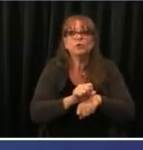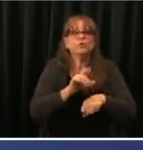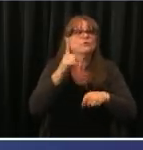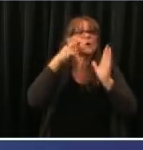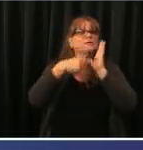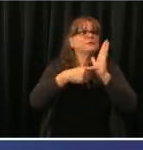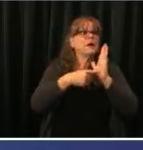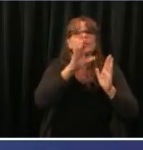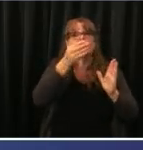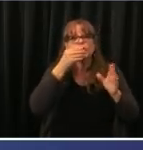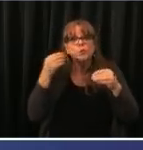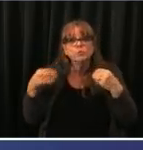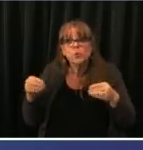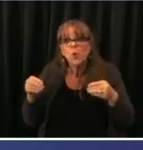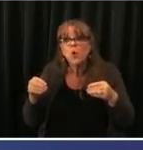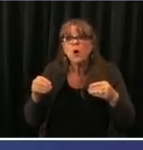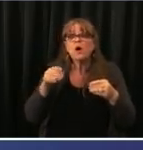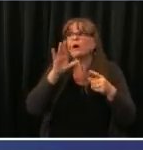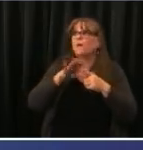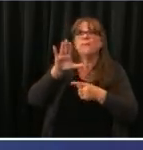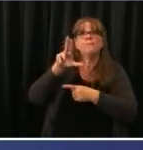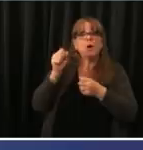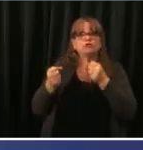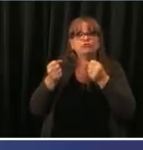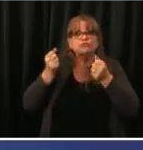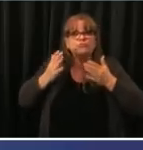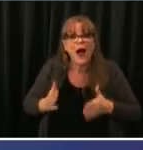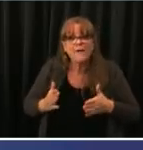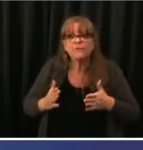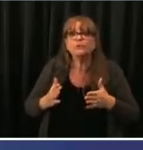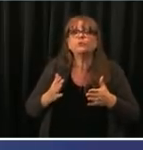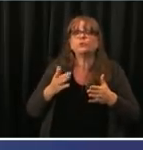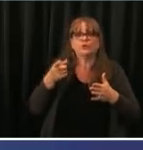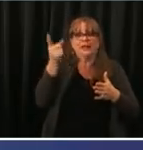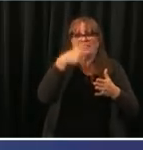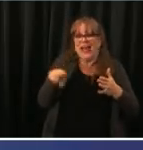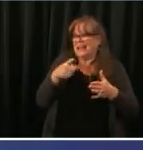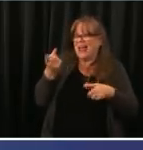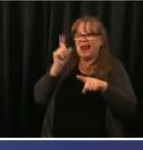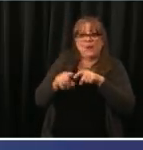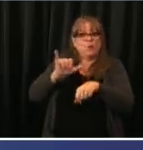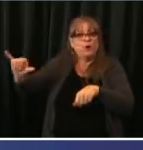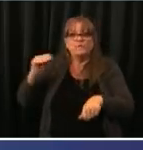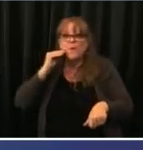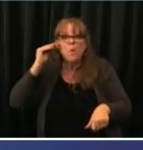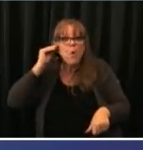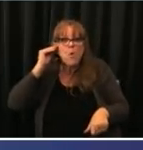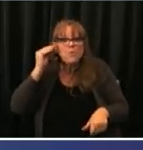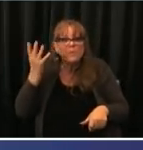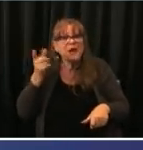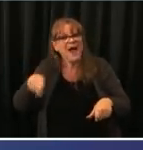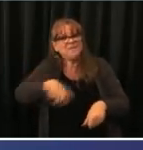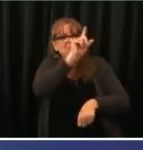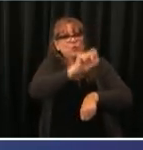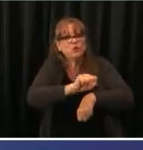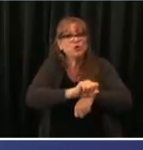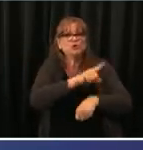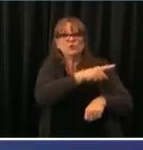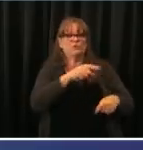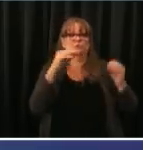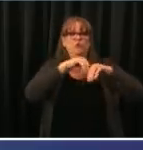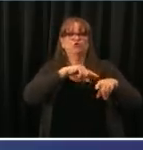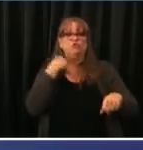they have priority. There are other Coloradans who have the opportunity to work from home and are members of the general public, and they will be able to get the vaccine, but we